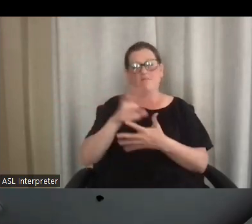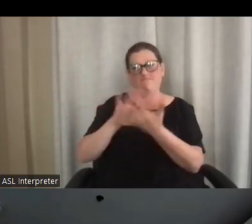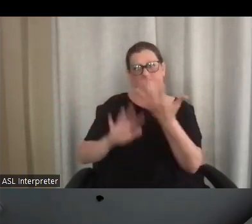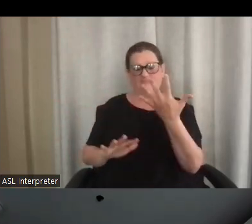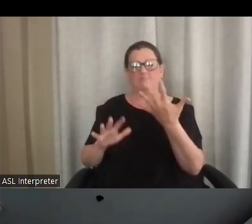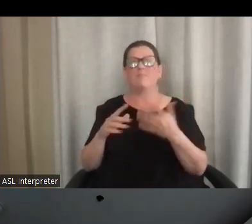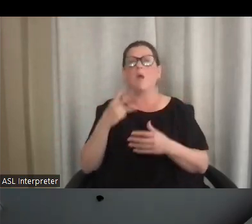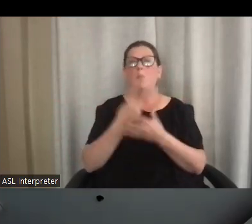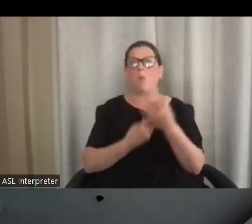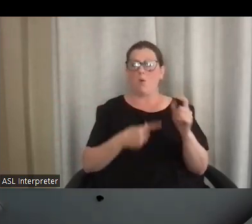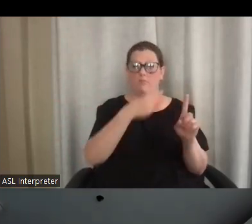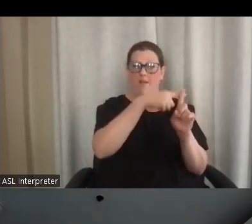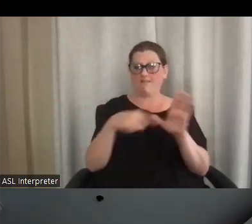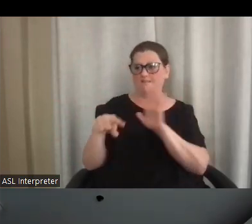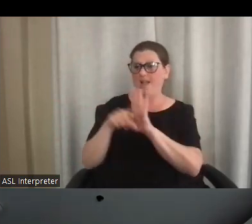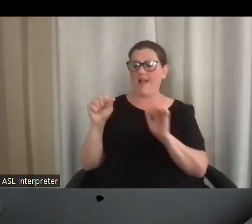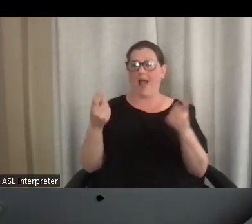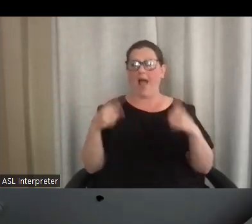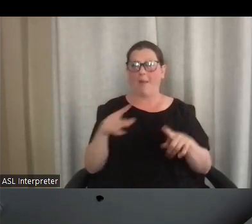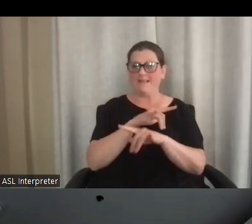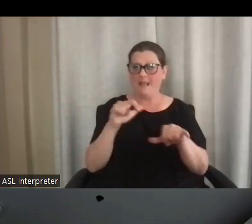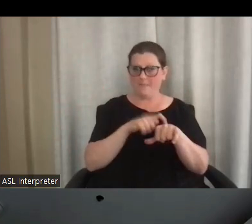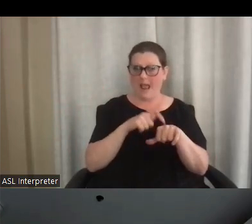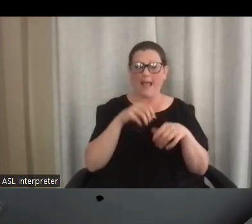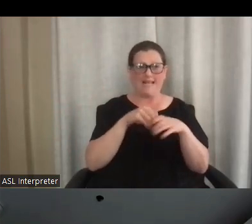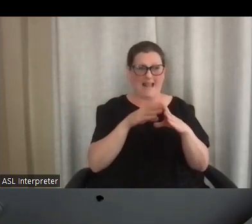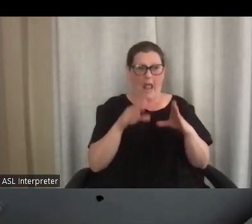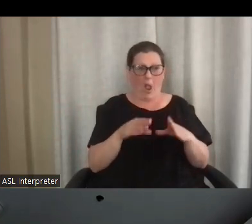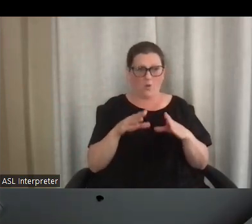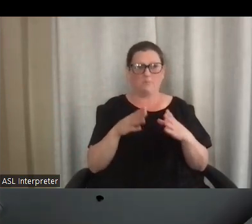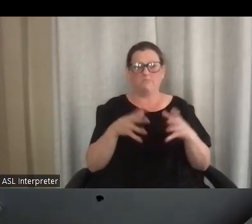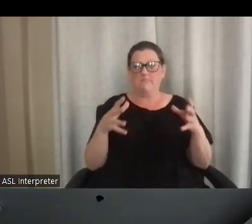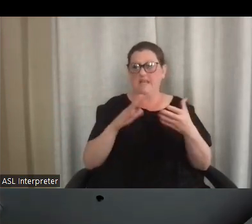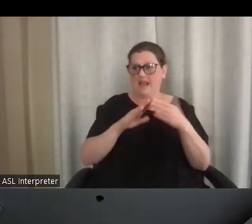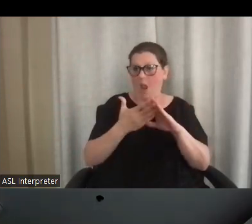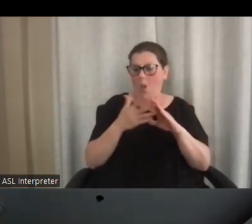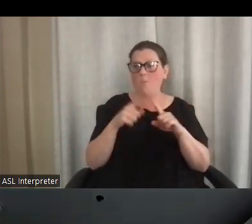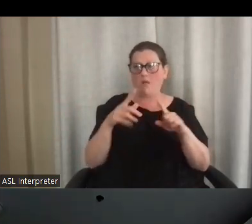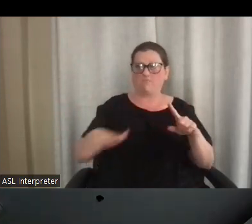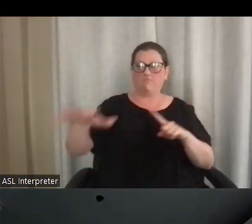ACEs can exist within a household, a neighborhood, and in the greater society.